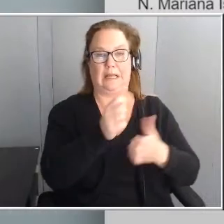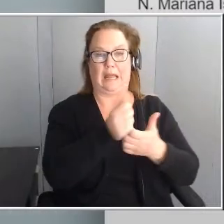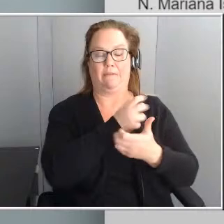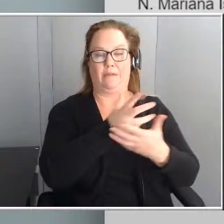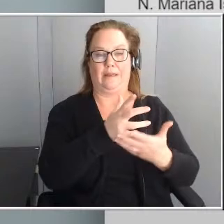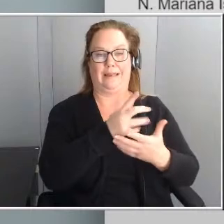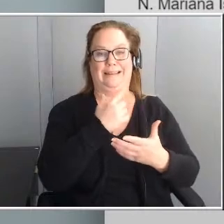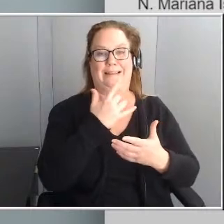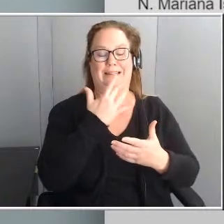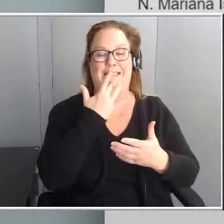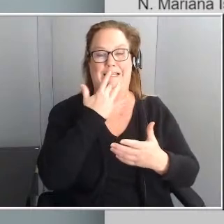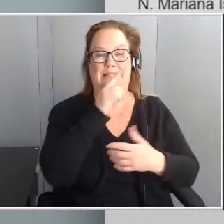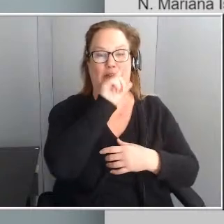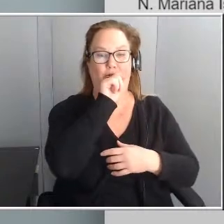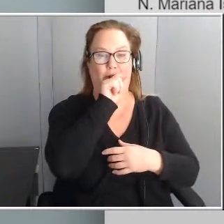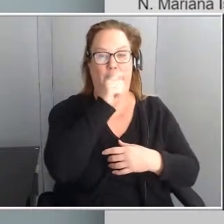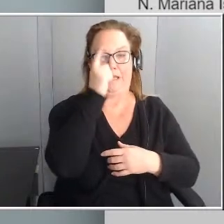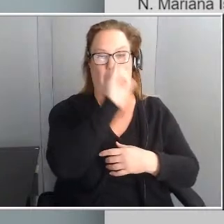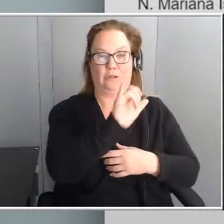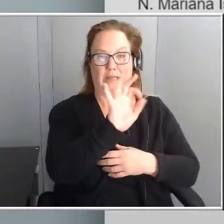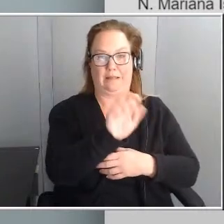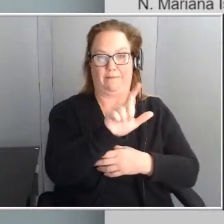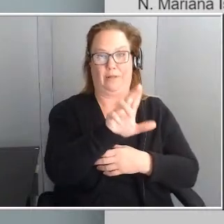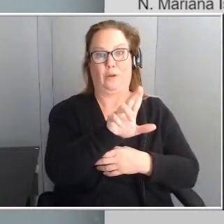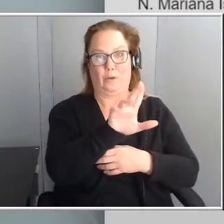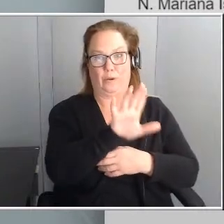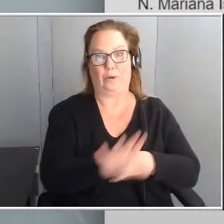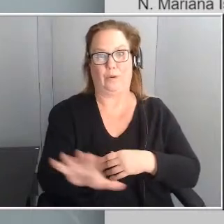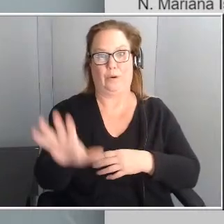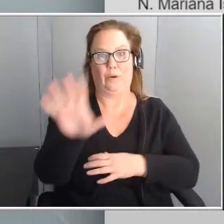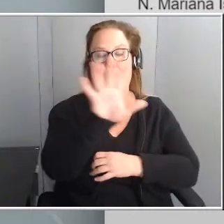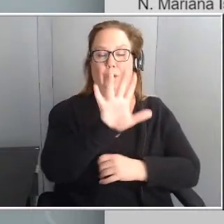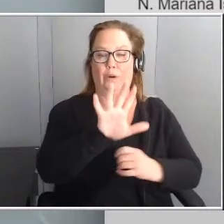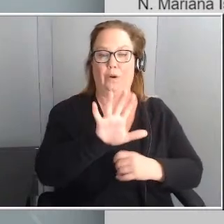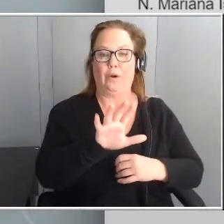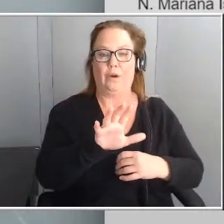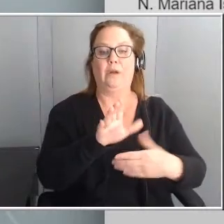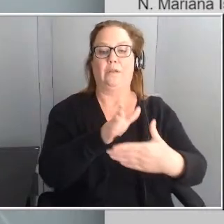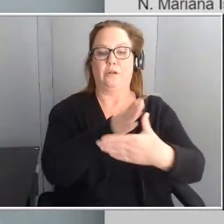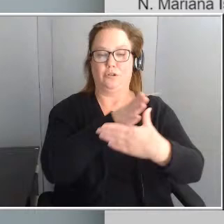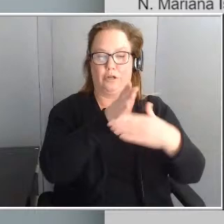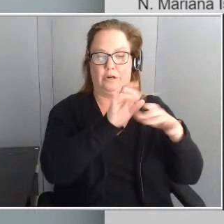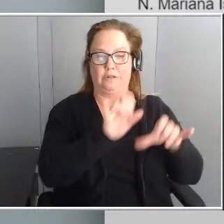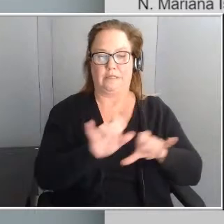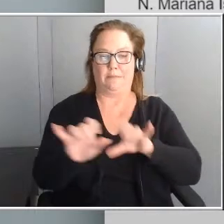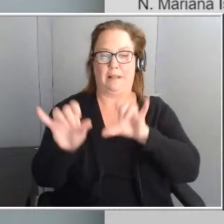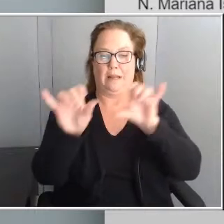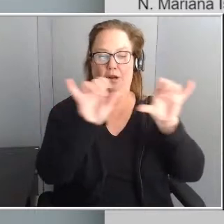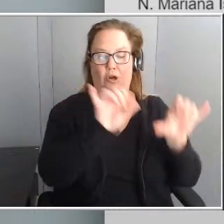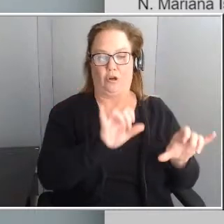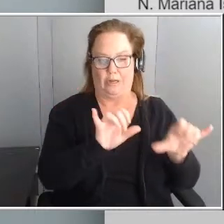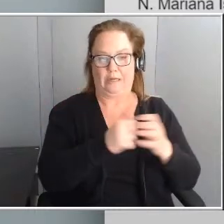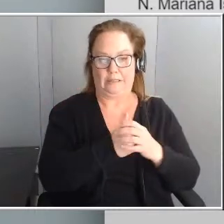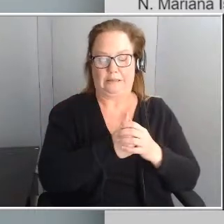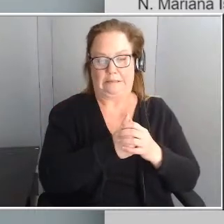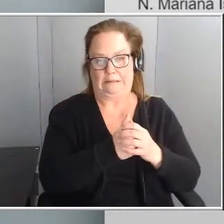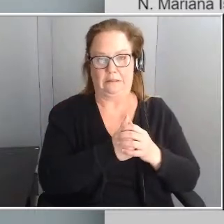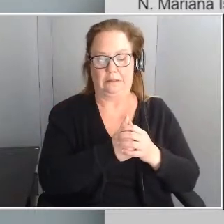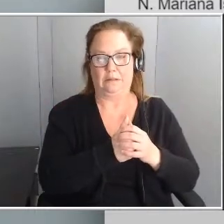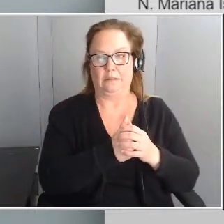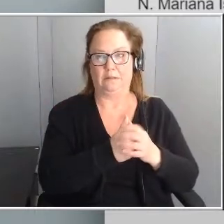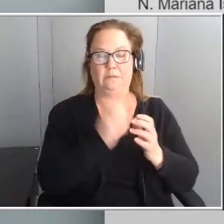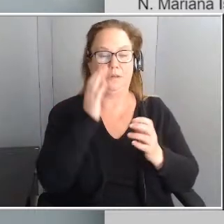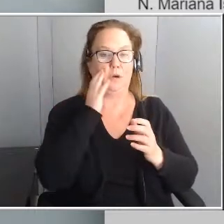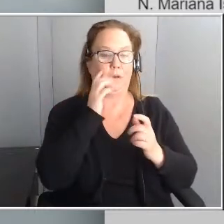chicken, everything looks like flu. And so there's a lot of things that share a lot of similarity. And so rather than knowing exactly